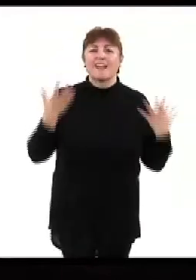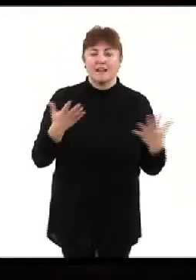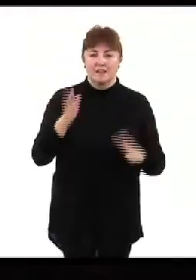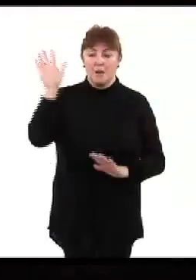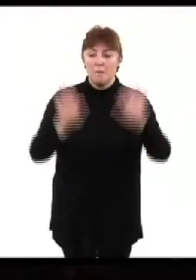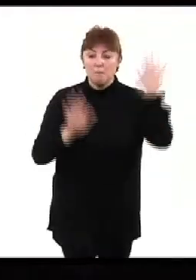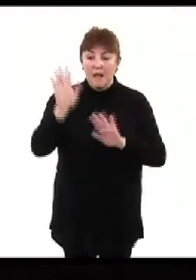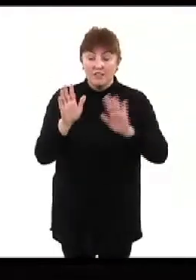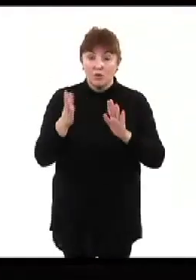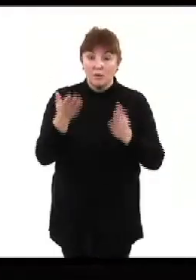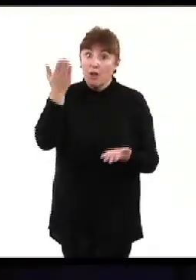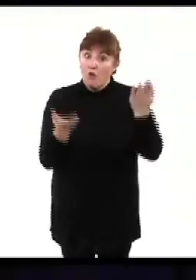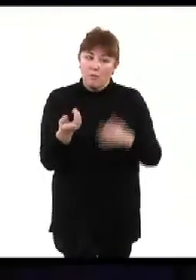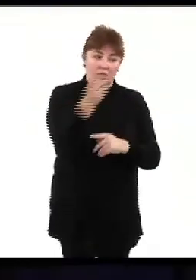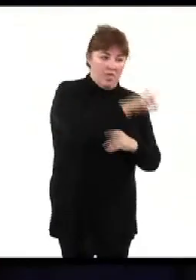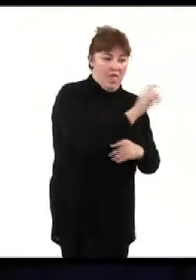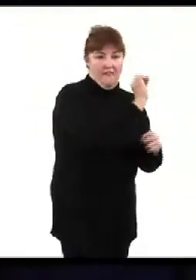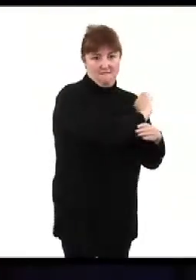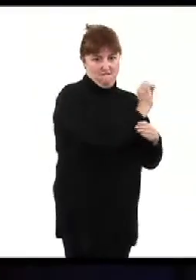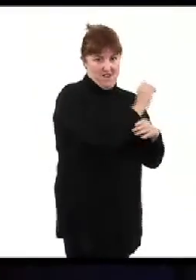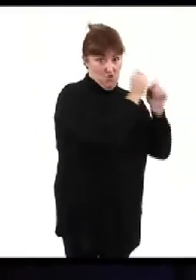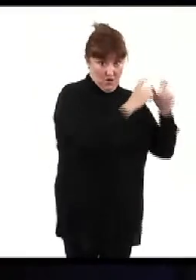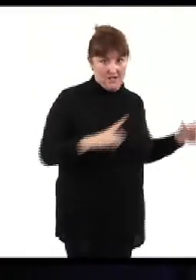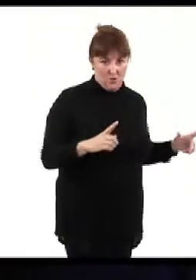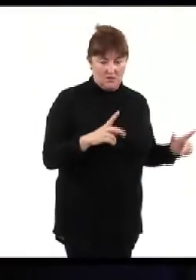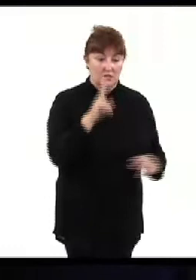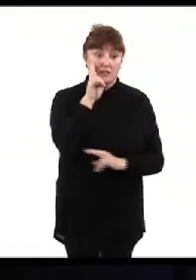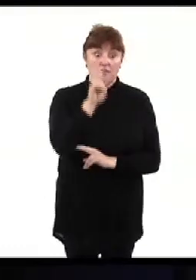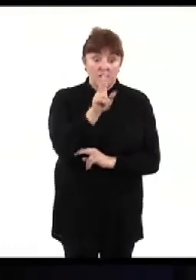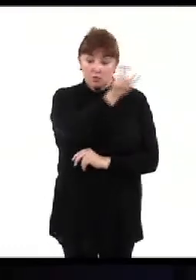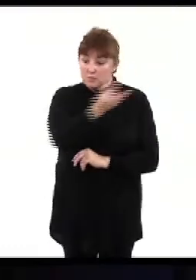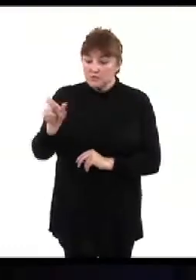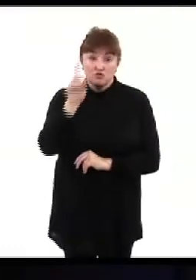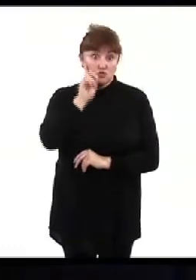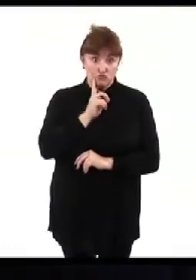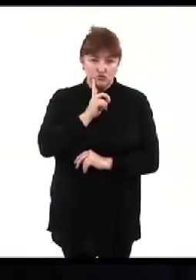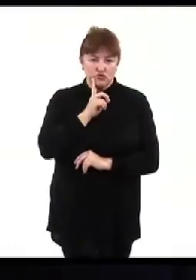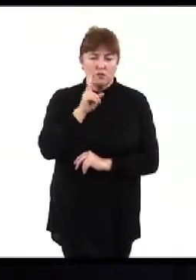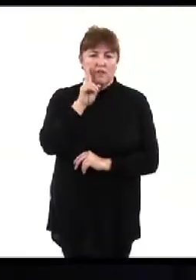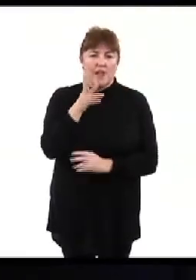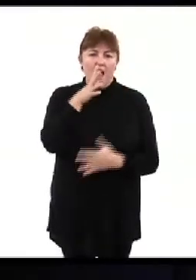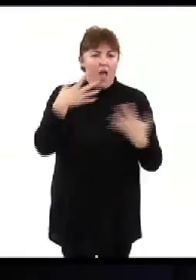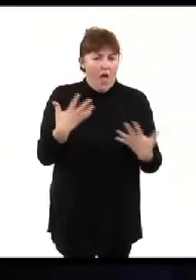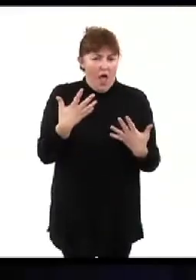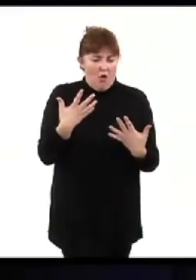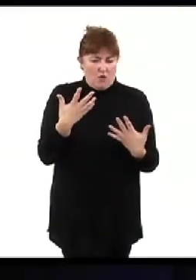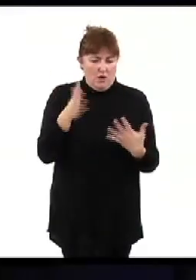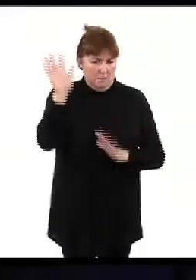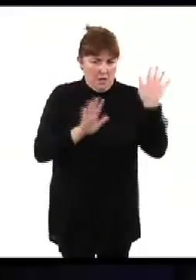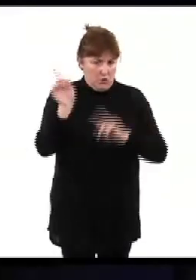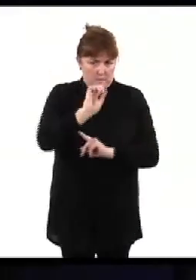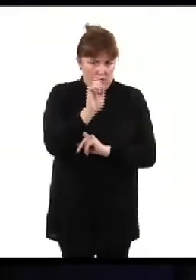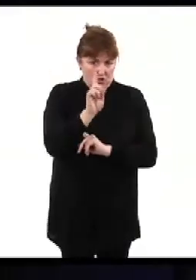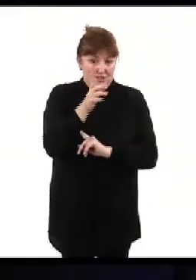So when we look at the deaf individuals, now they're not producing pantomimes, they're producing verbs, so they're asked to produce a handling